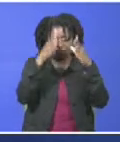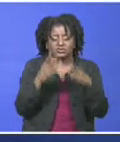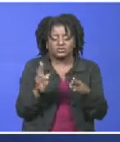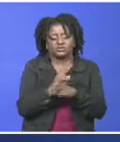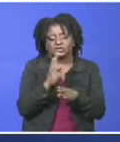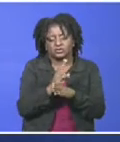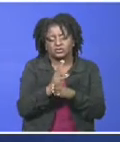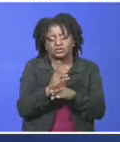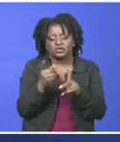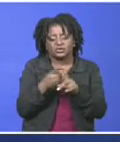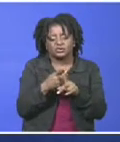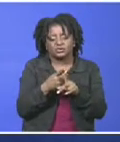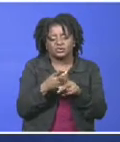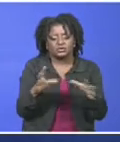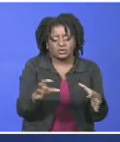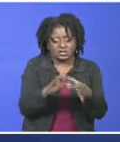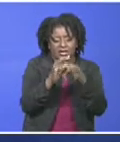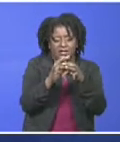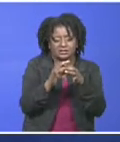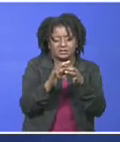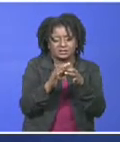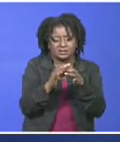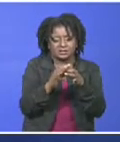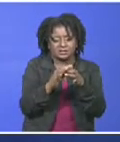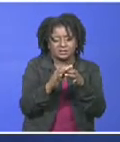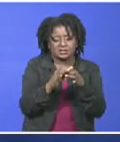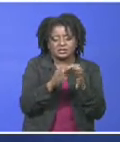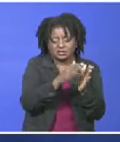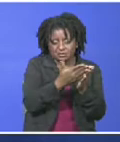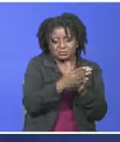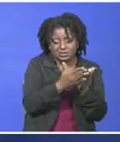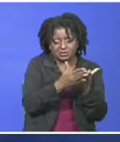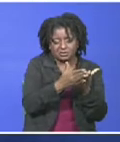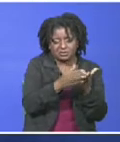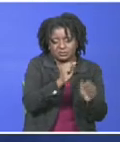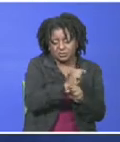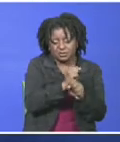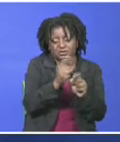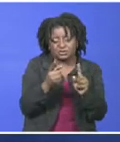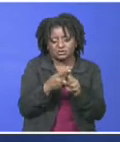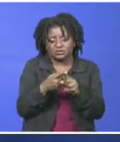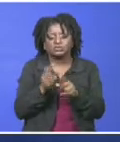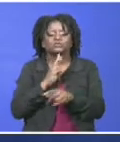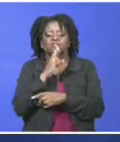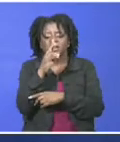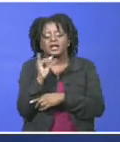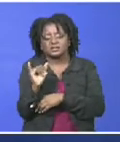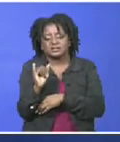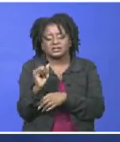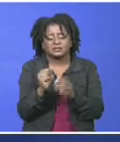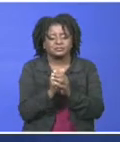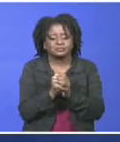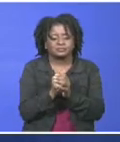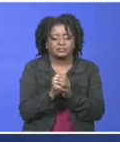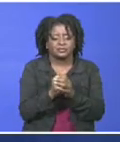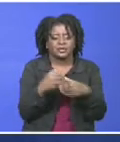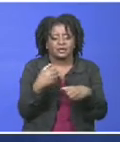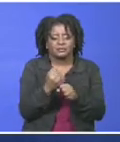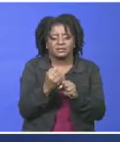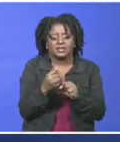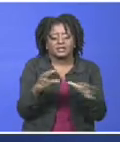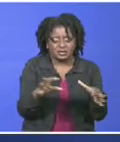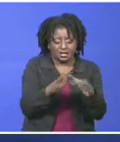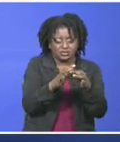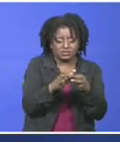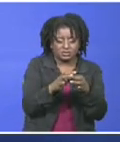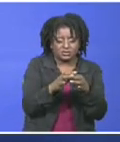the theory, to practice. Make examples for them of things they can see, and then